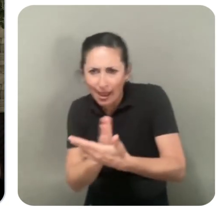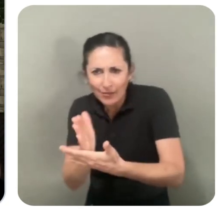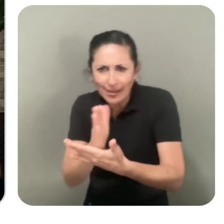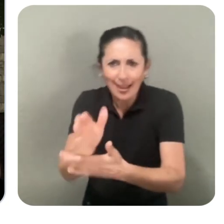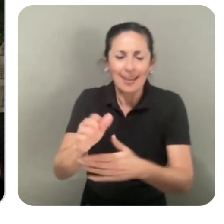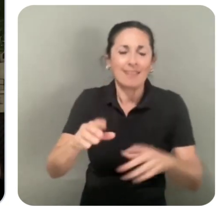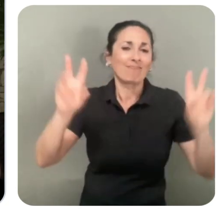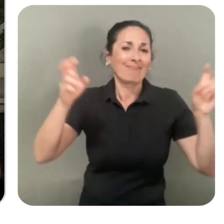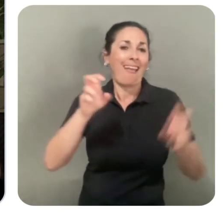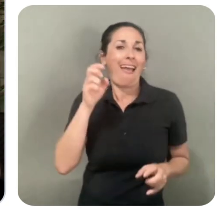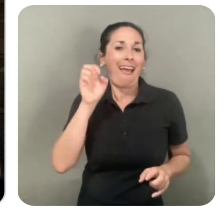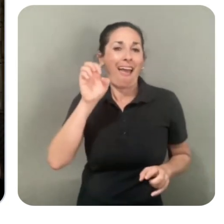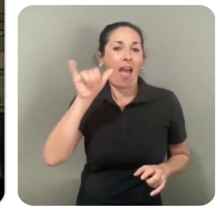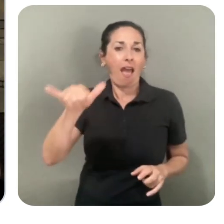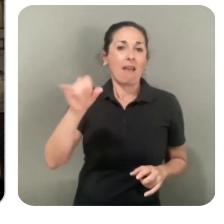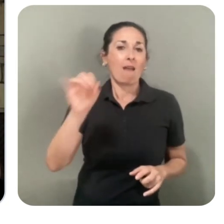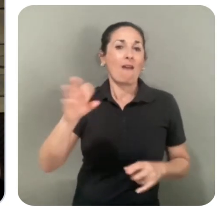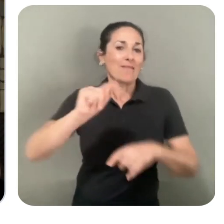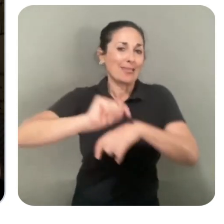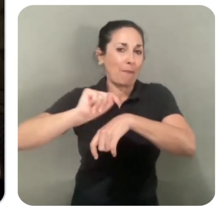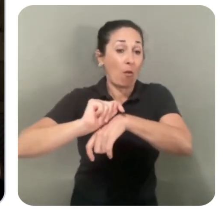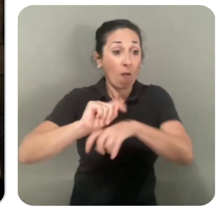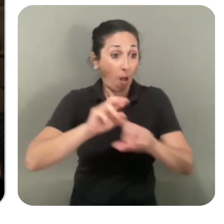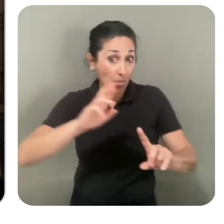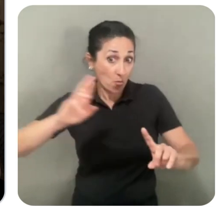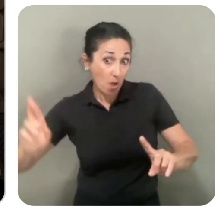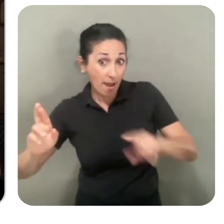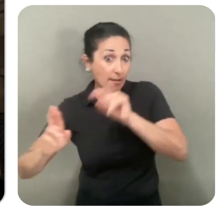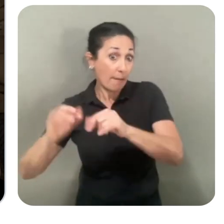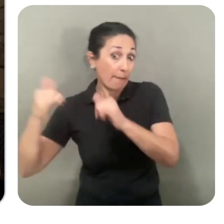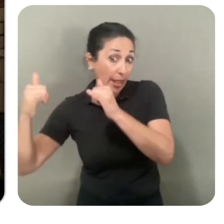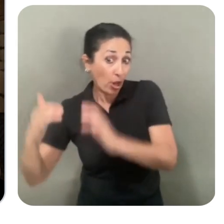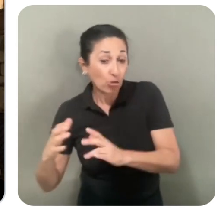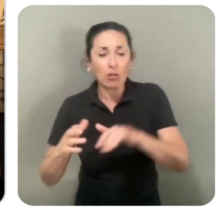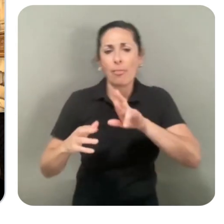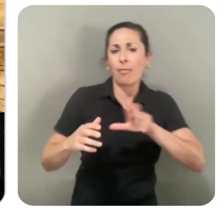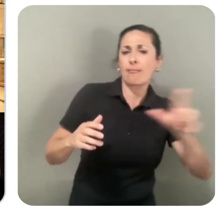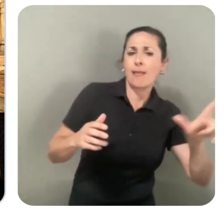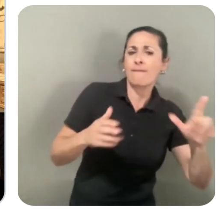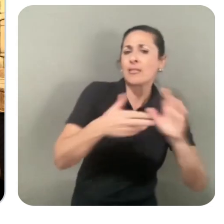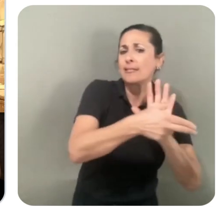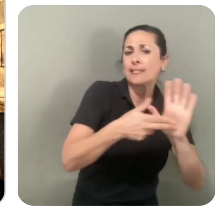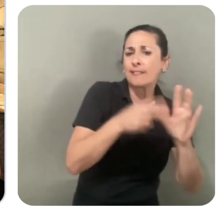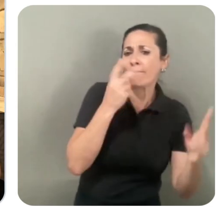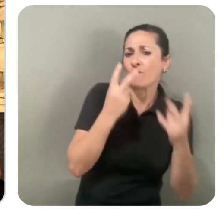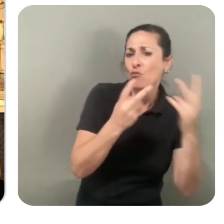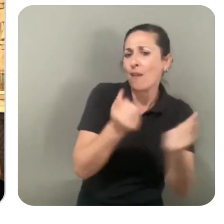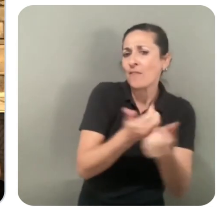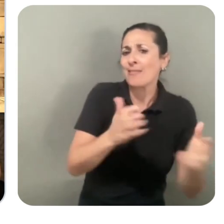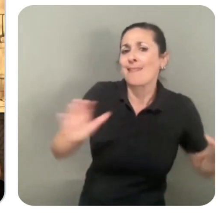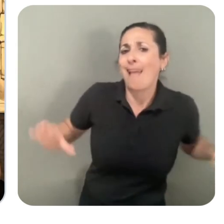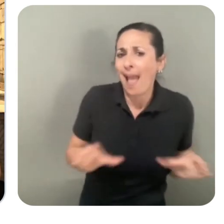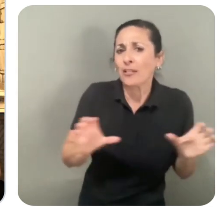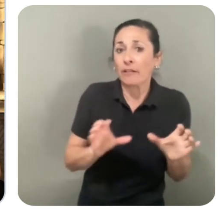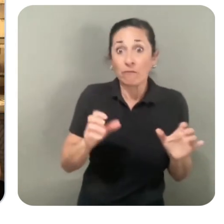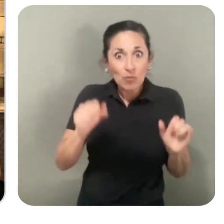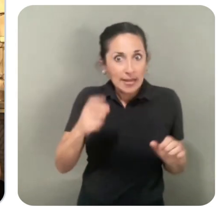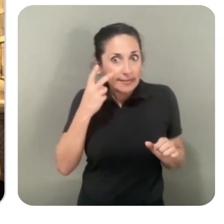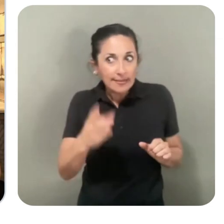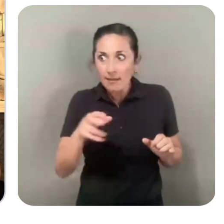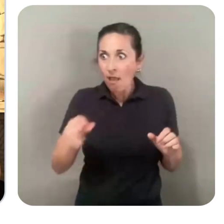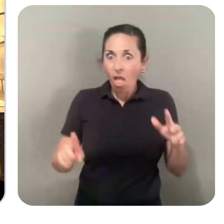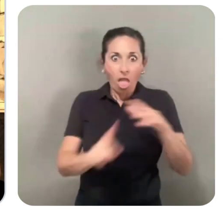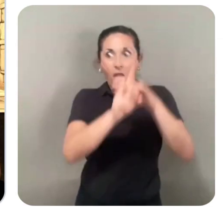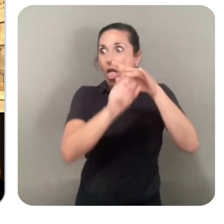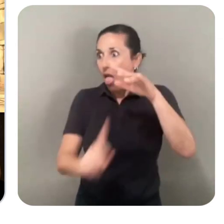Temple. On the right is the player's view. On the left is a scene view of everything that is active. You can see areas pop